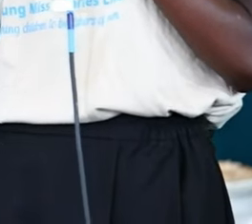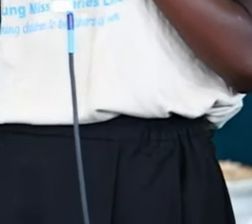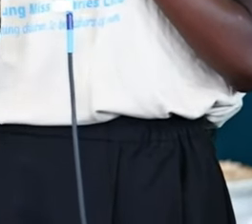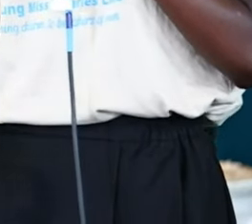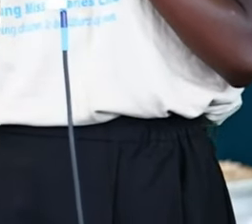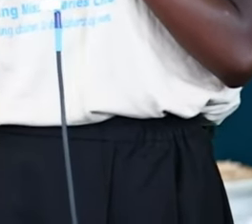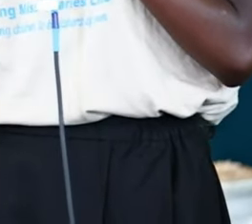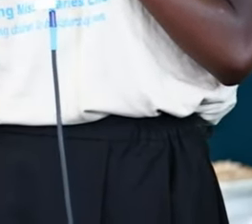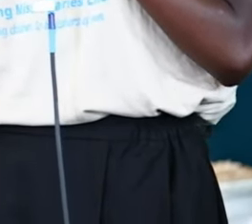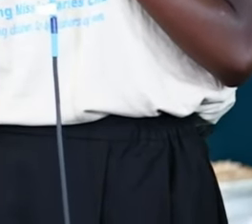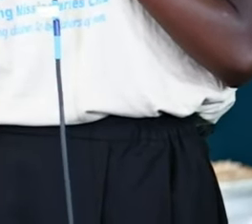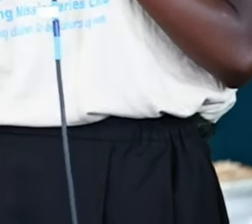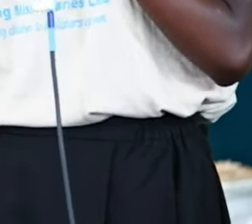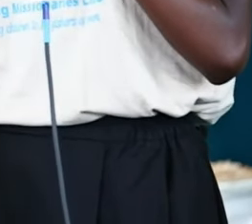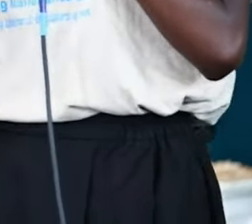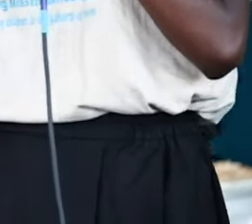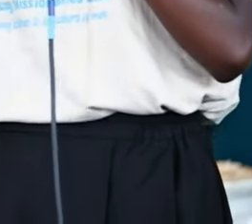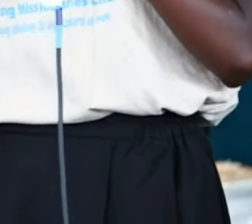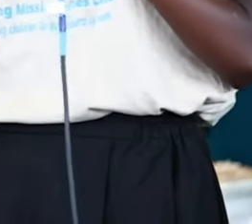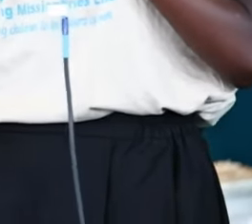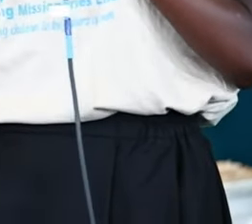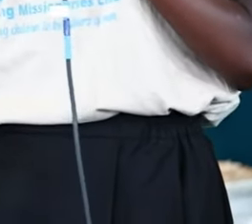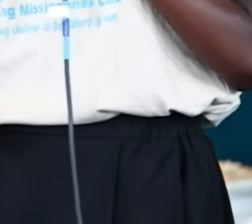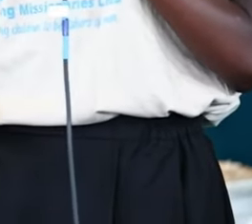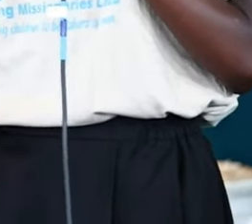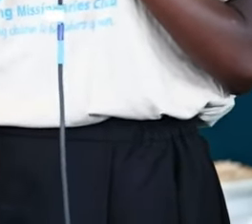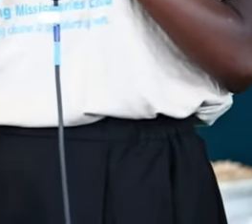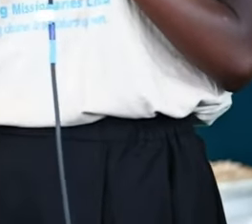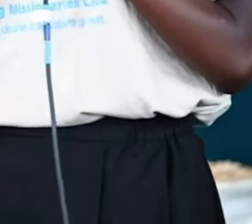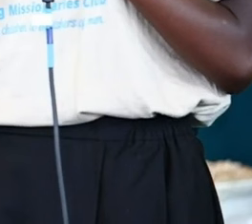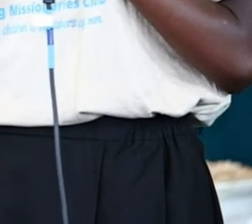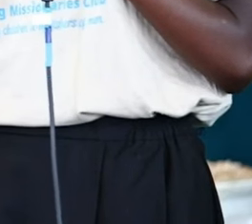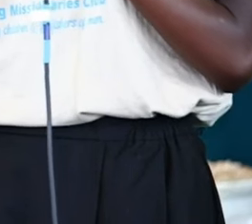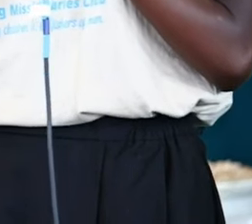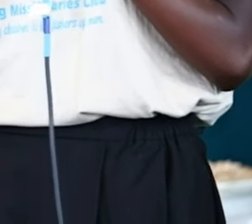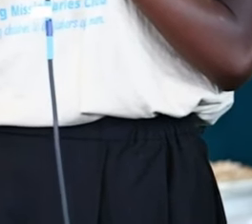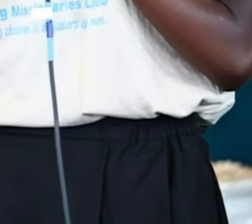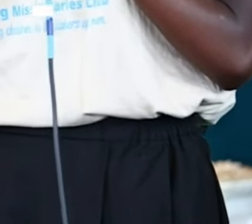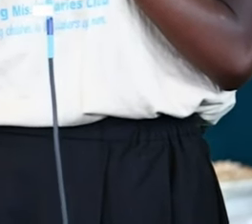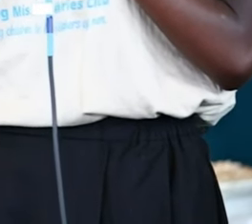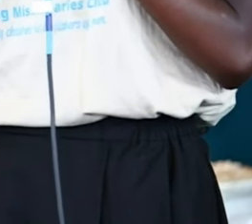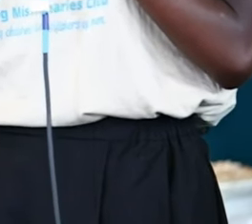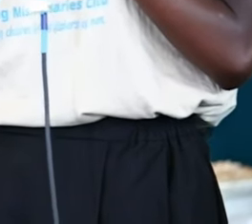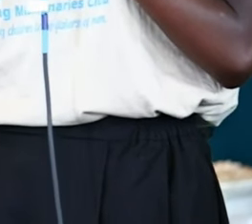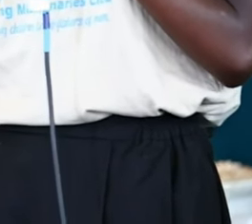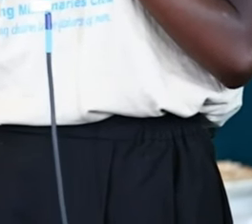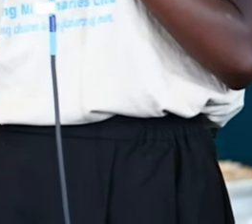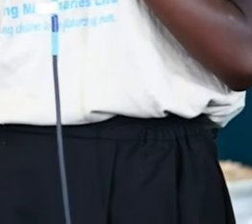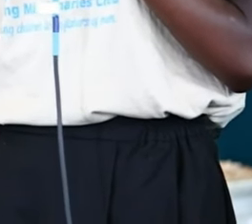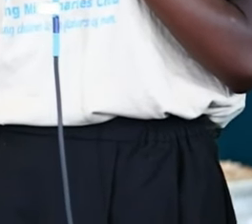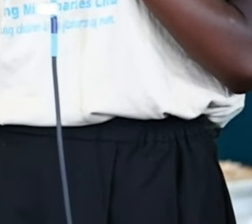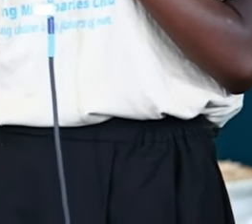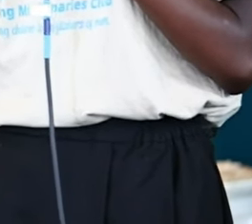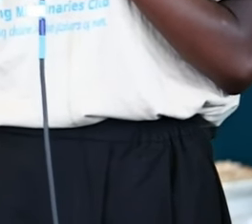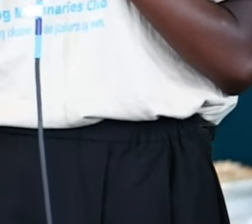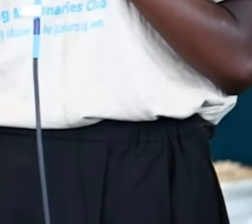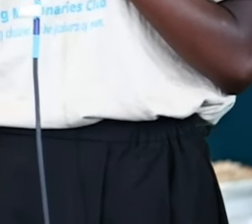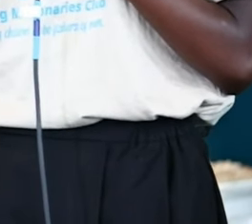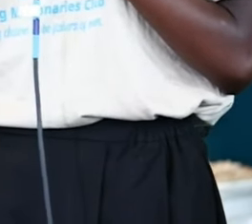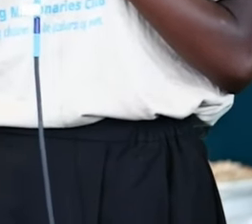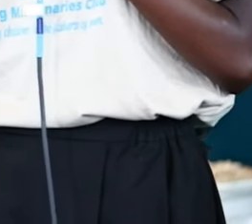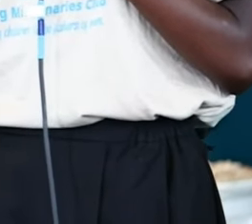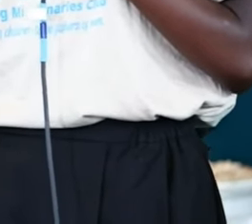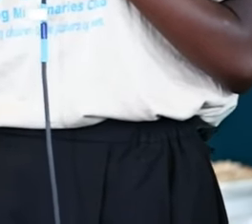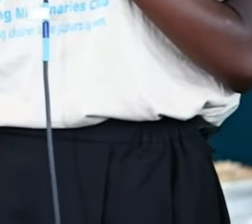Holy Spirit. They are all completely God. God in three persons. It may seem a little